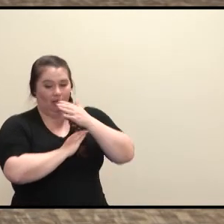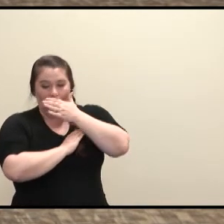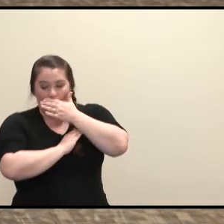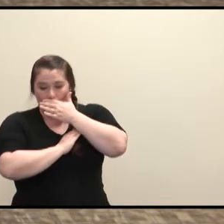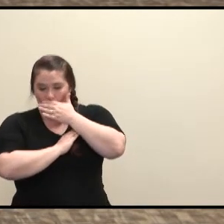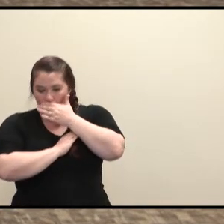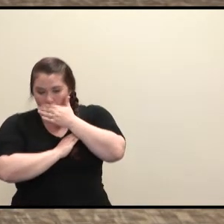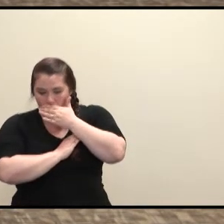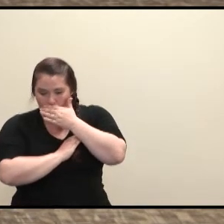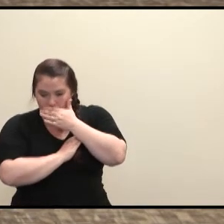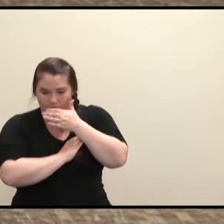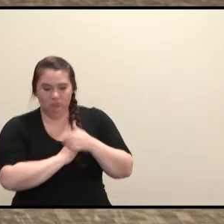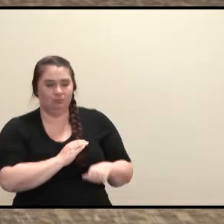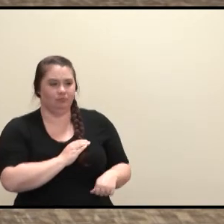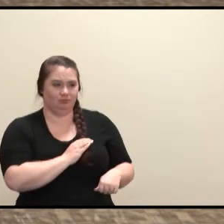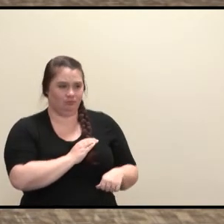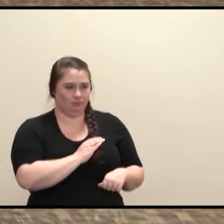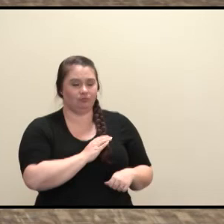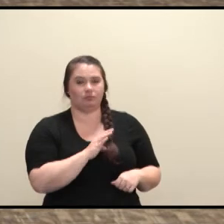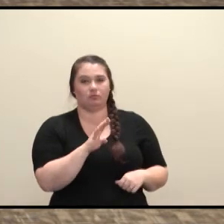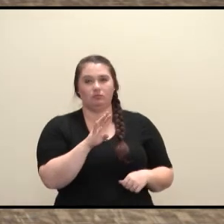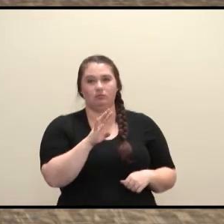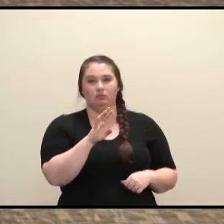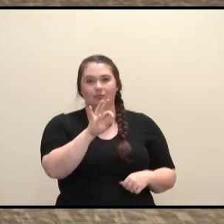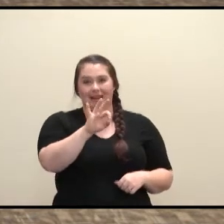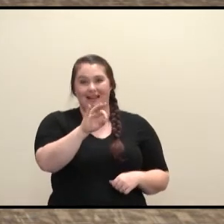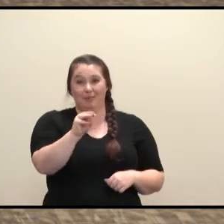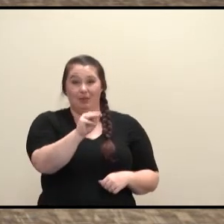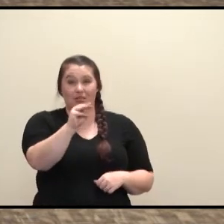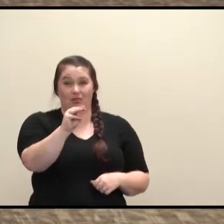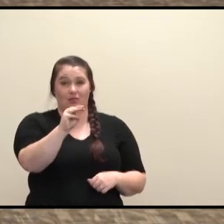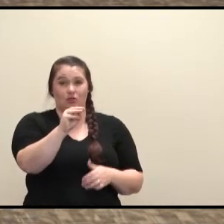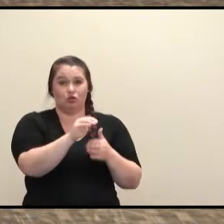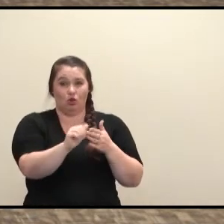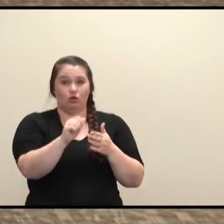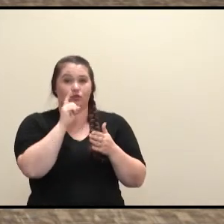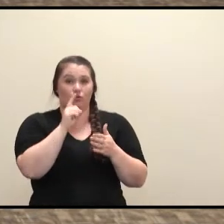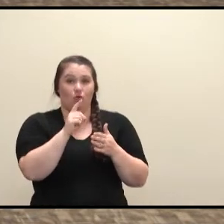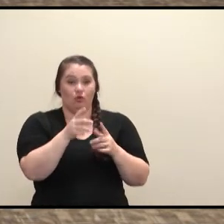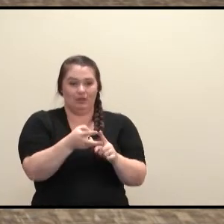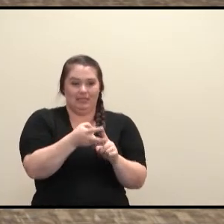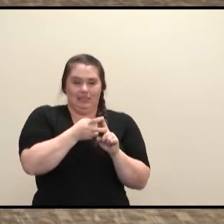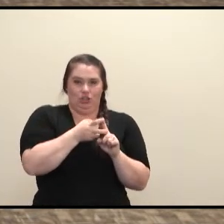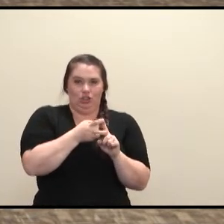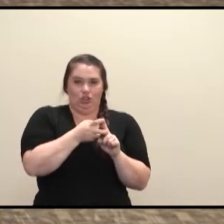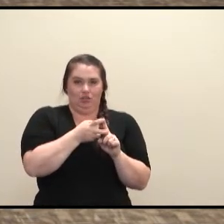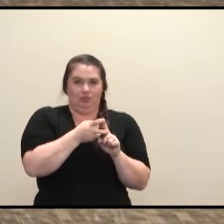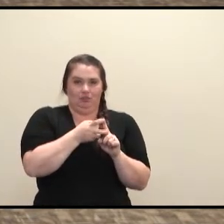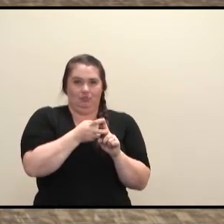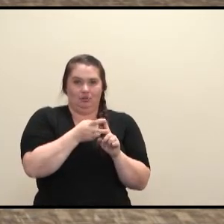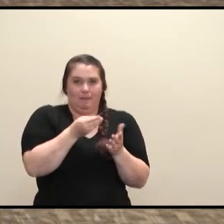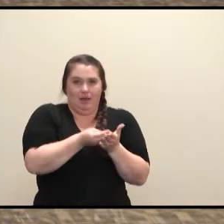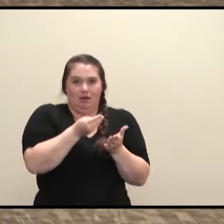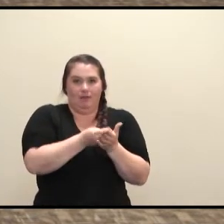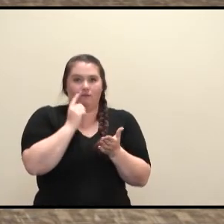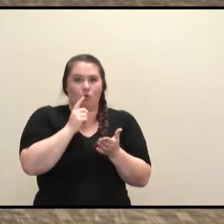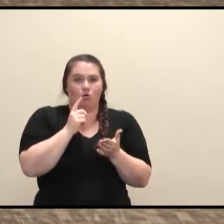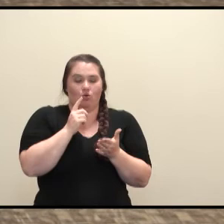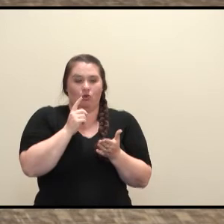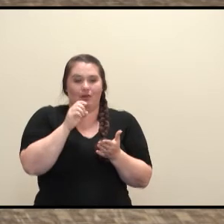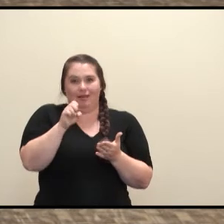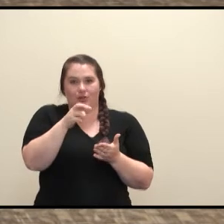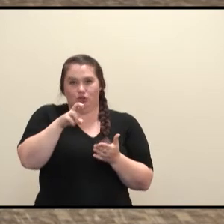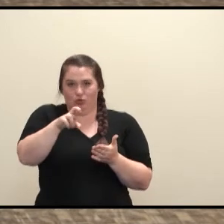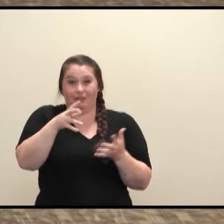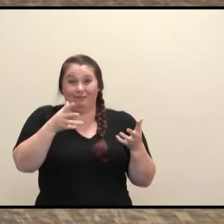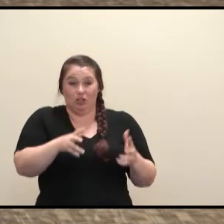the board approved $8.1 million worth of retention bonuses with ESSER funds. So our teachers who are